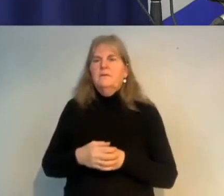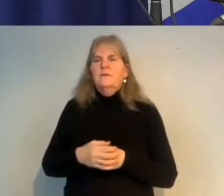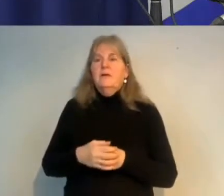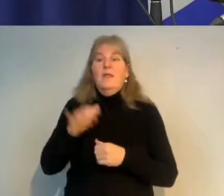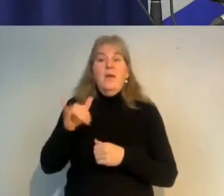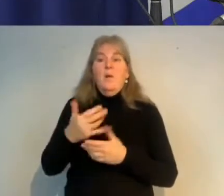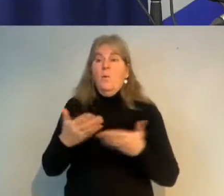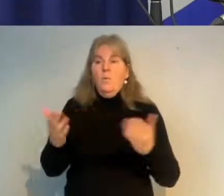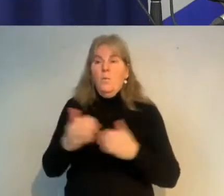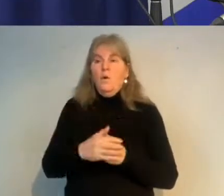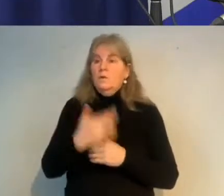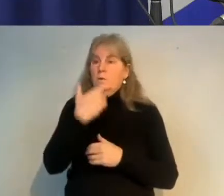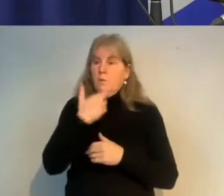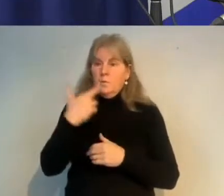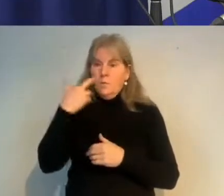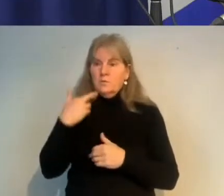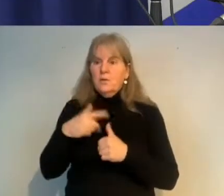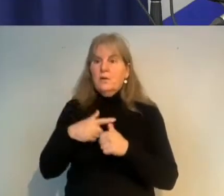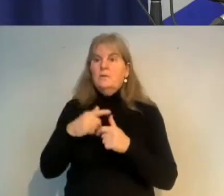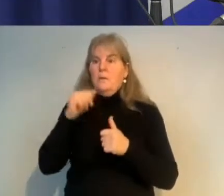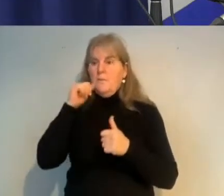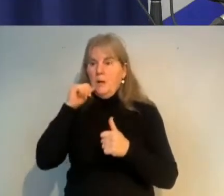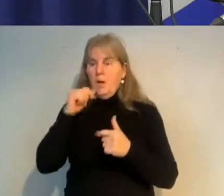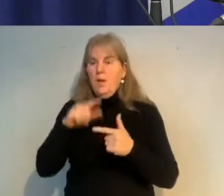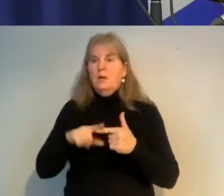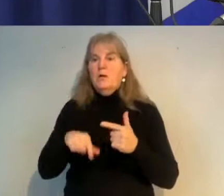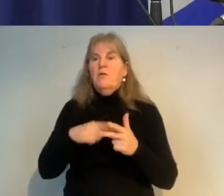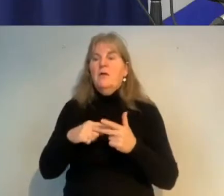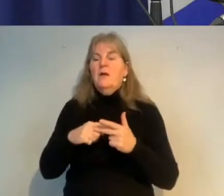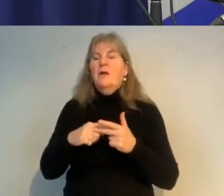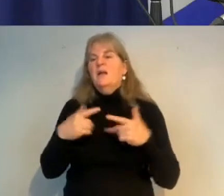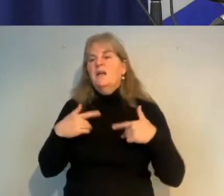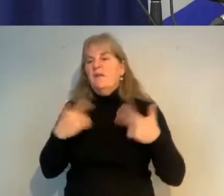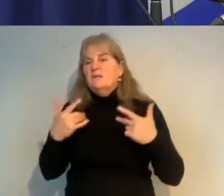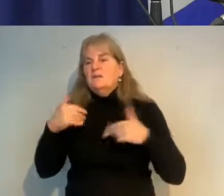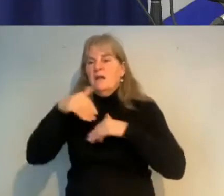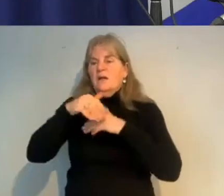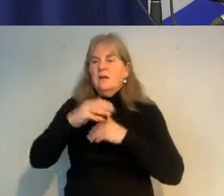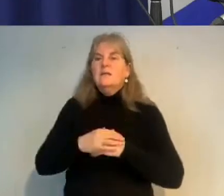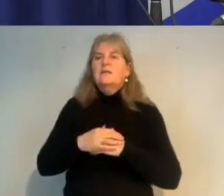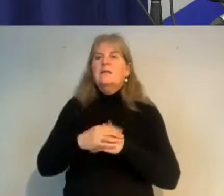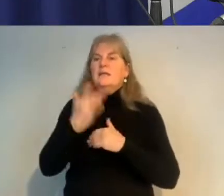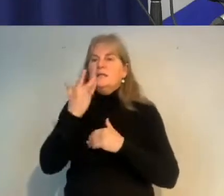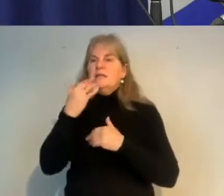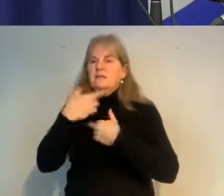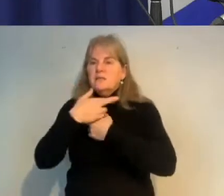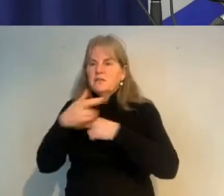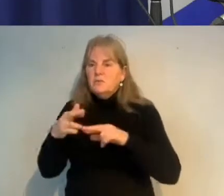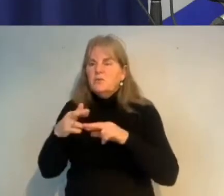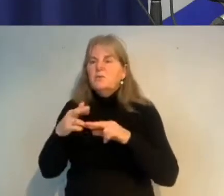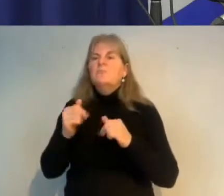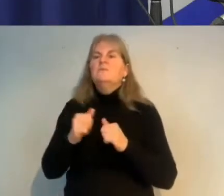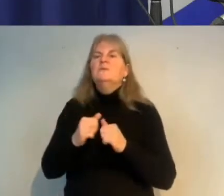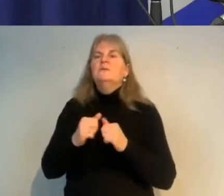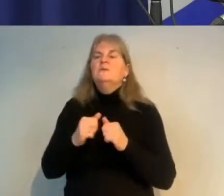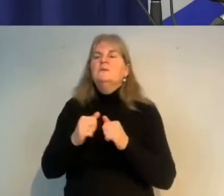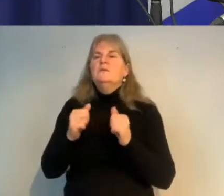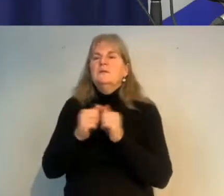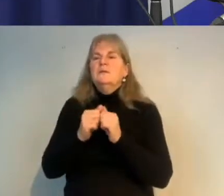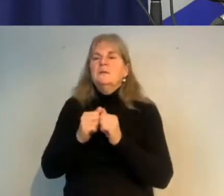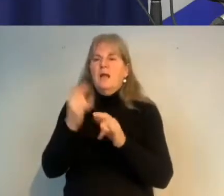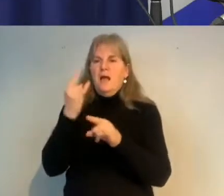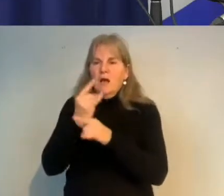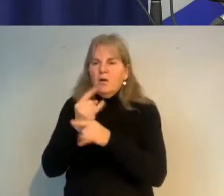restaurants, bars, nightclubs, tasting rooms with seating, distilleries and breweries,